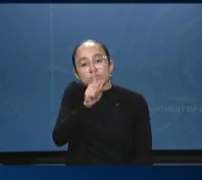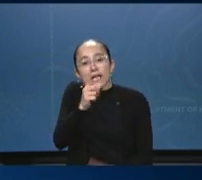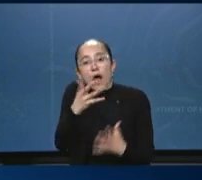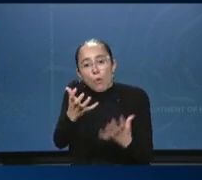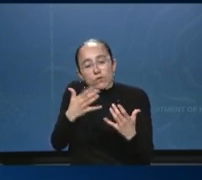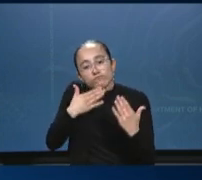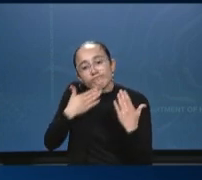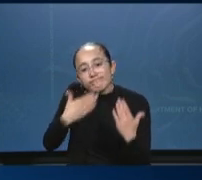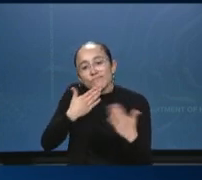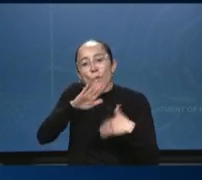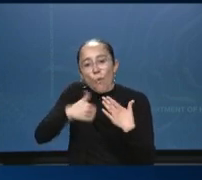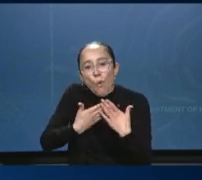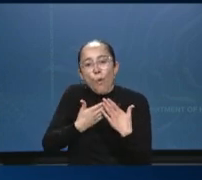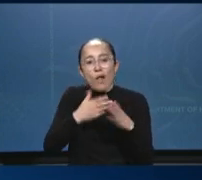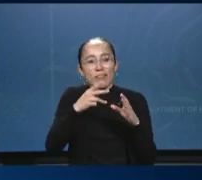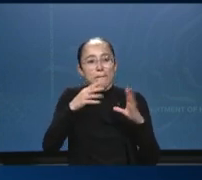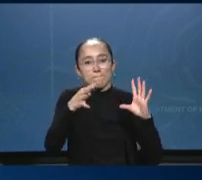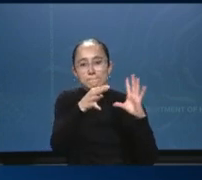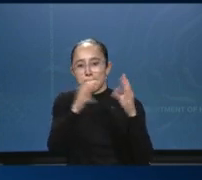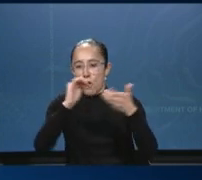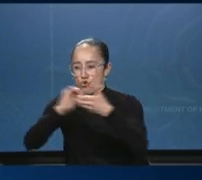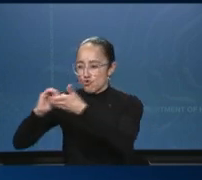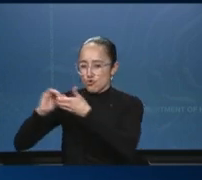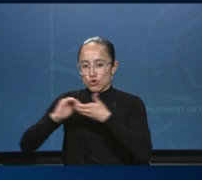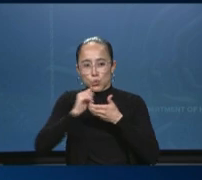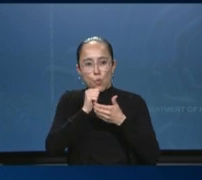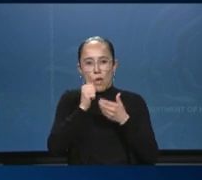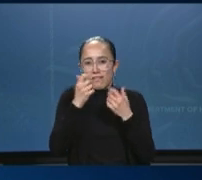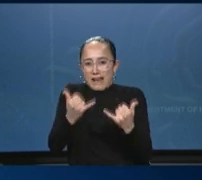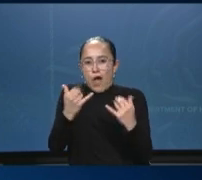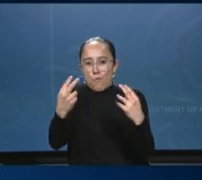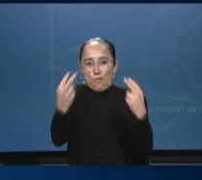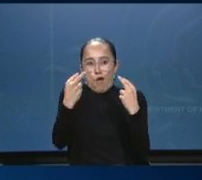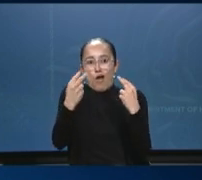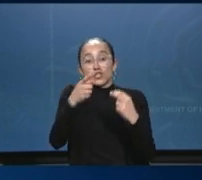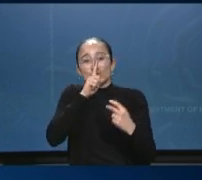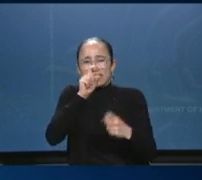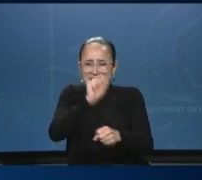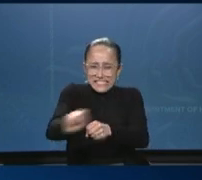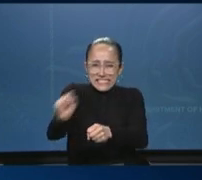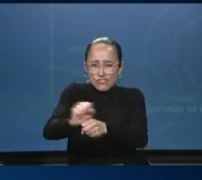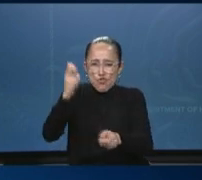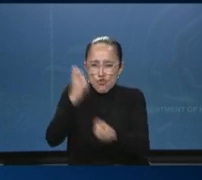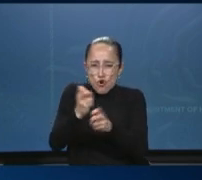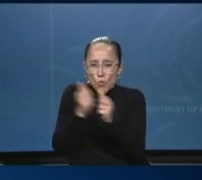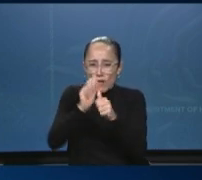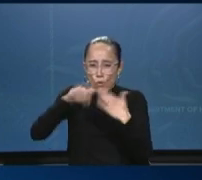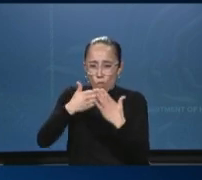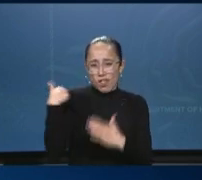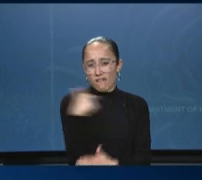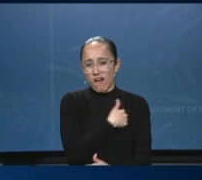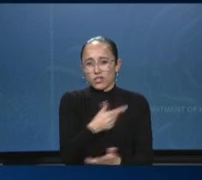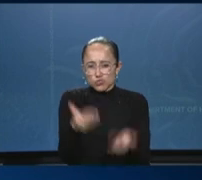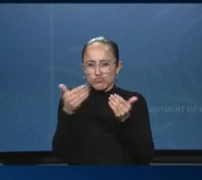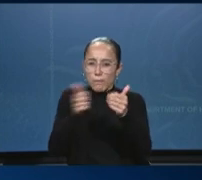thank all of the partners watching who worked so hard with all of us to